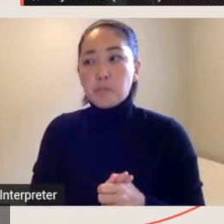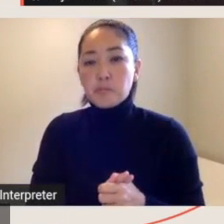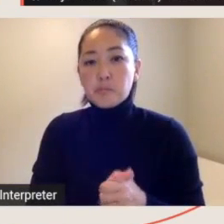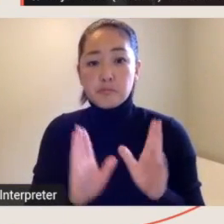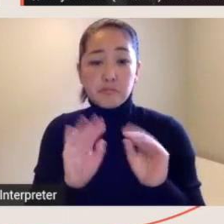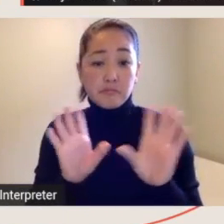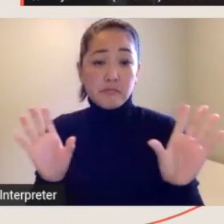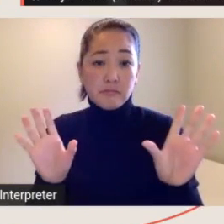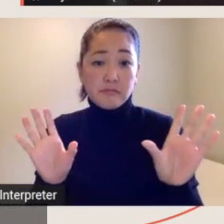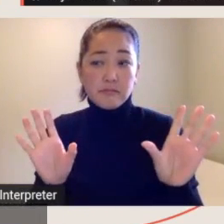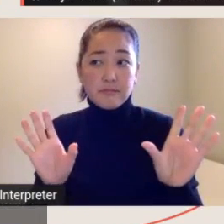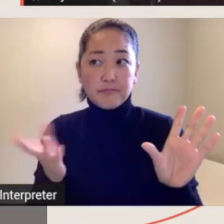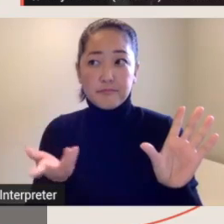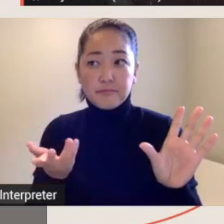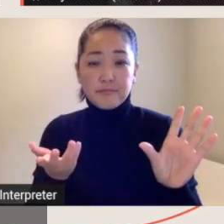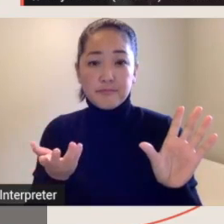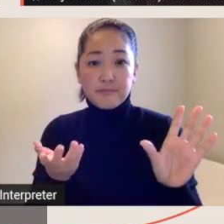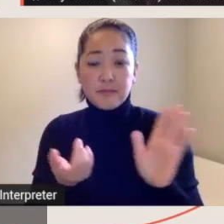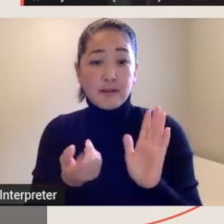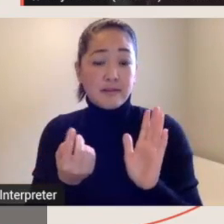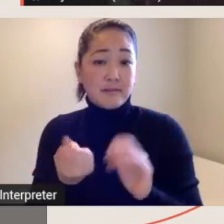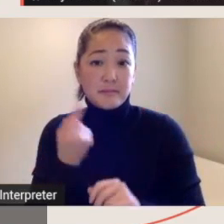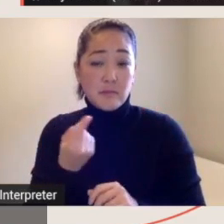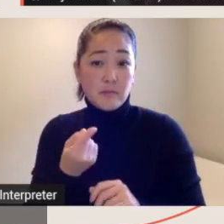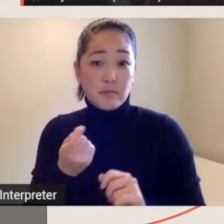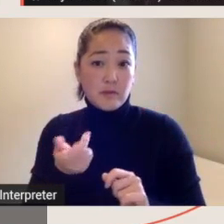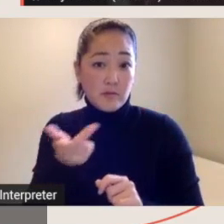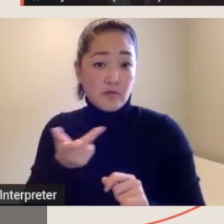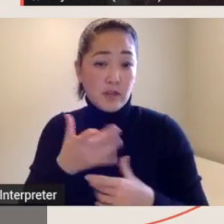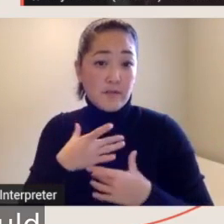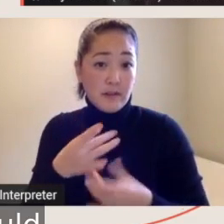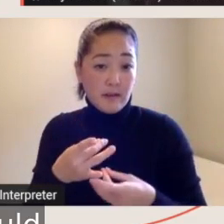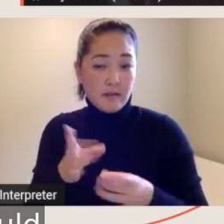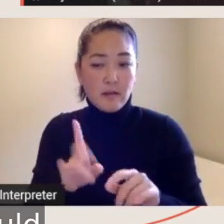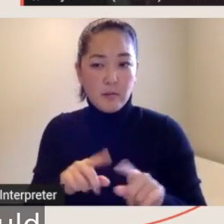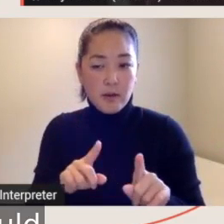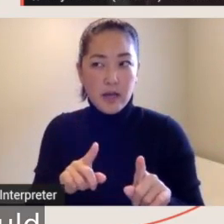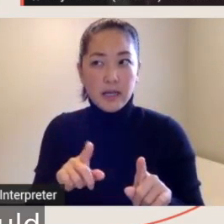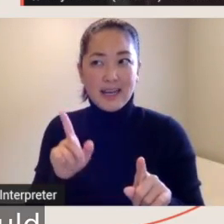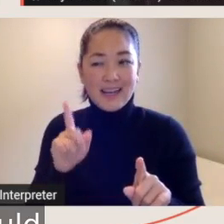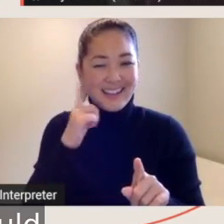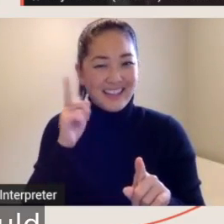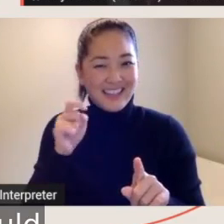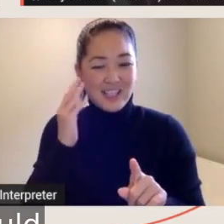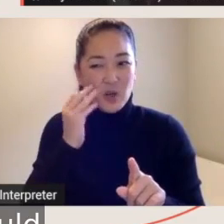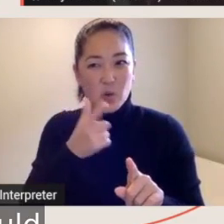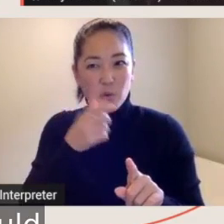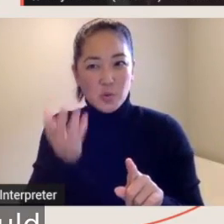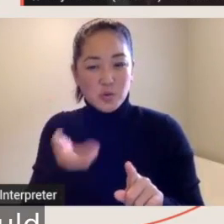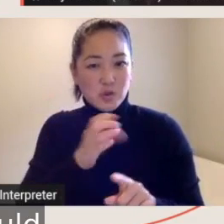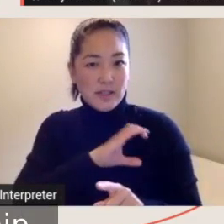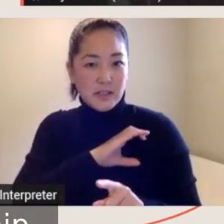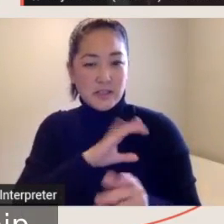it makes sense. I mean, it's definitely something we like, obviously, but I believe that you should know who is your